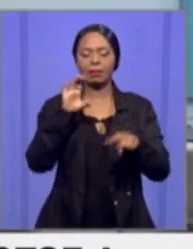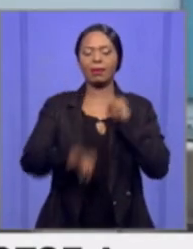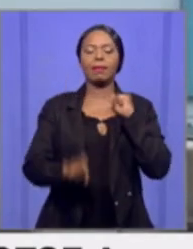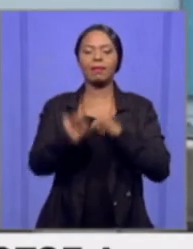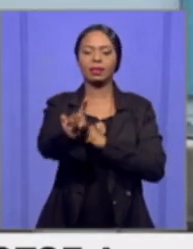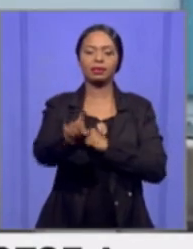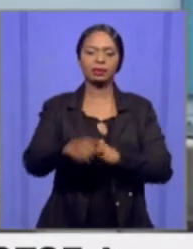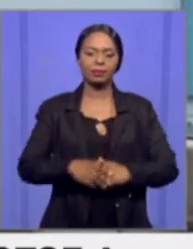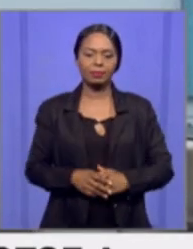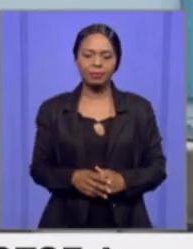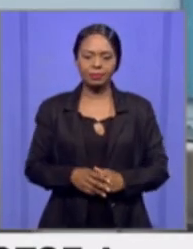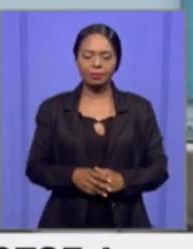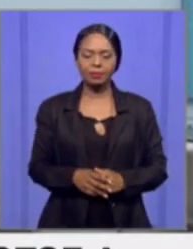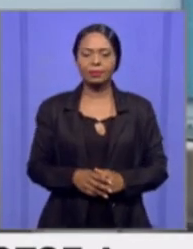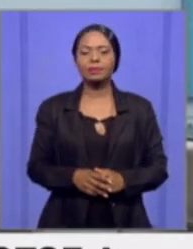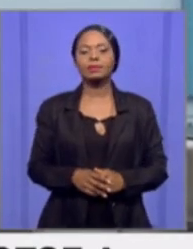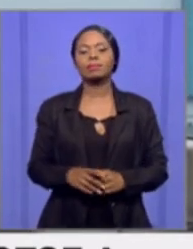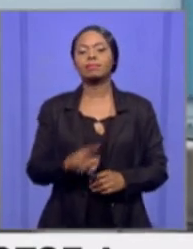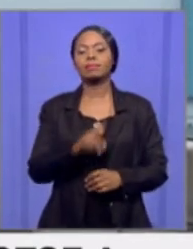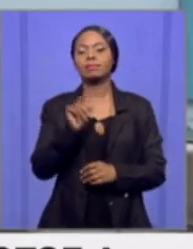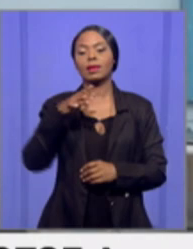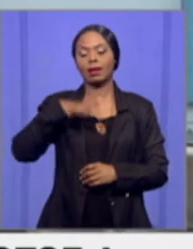out about that. From what